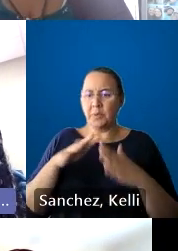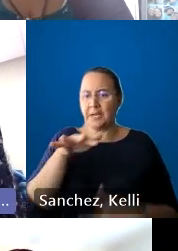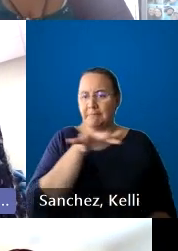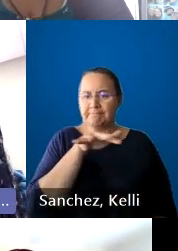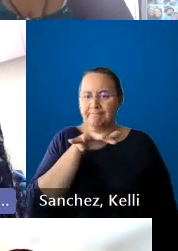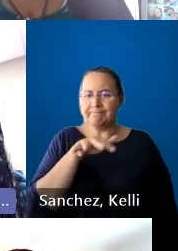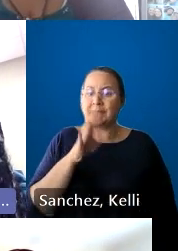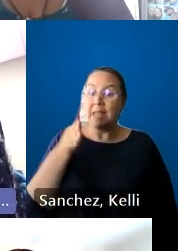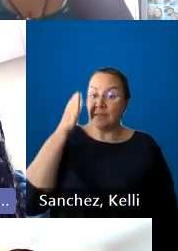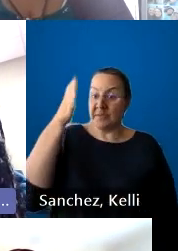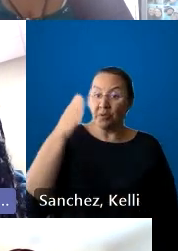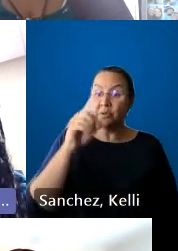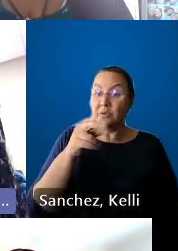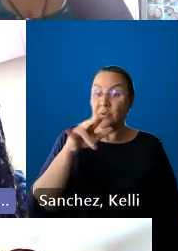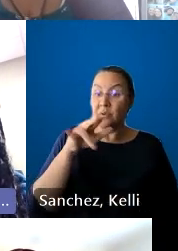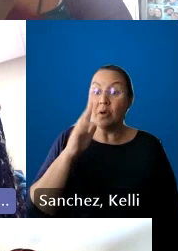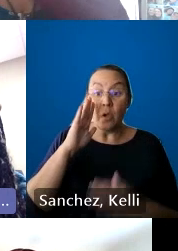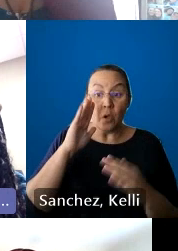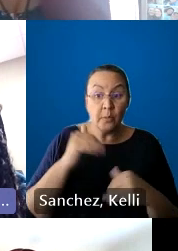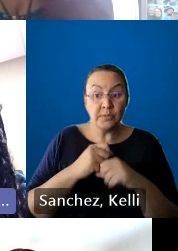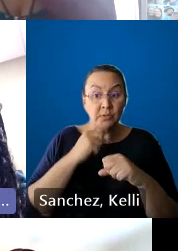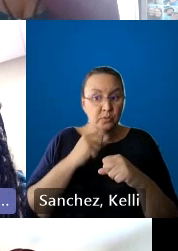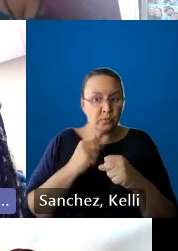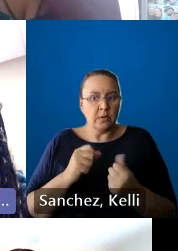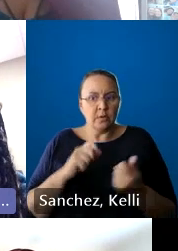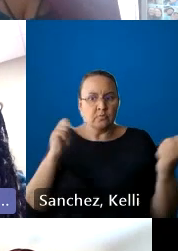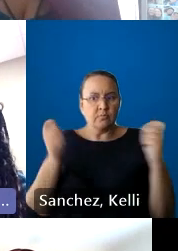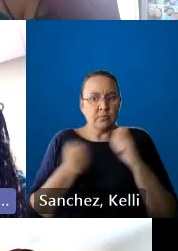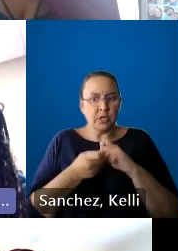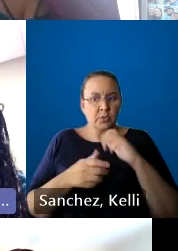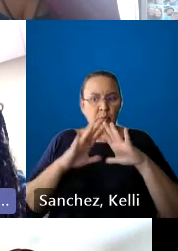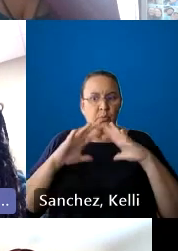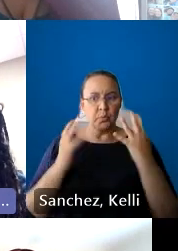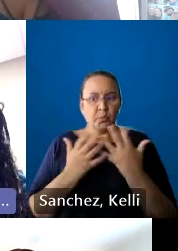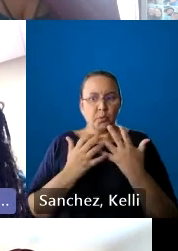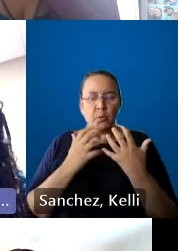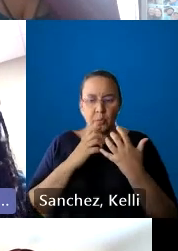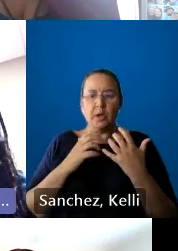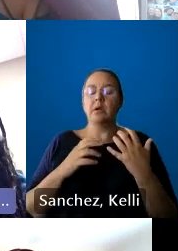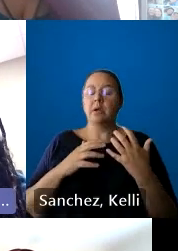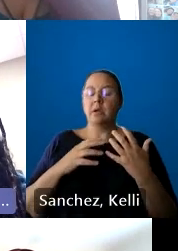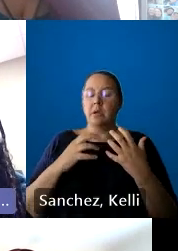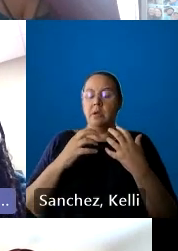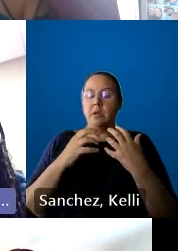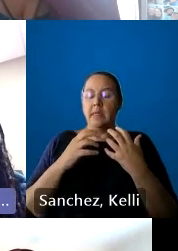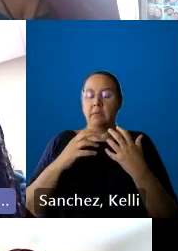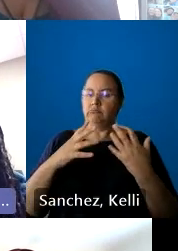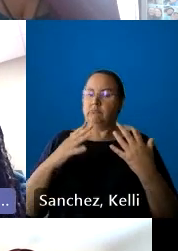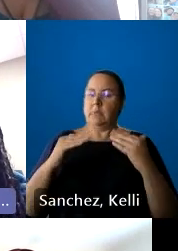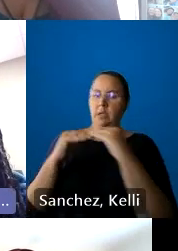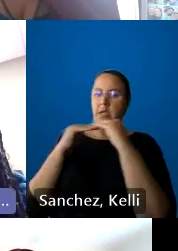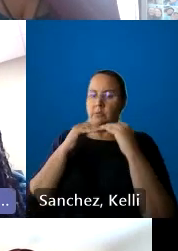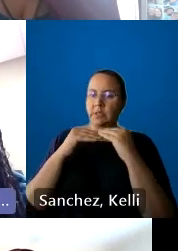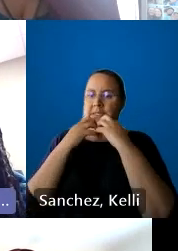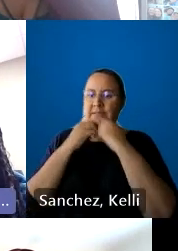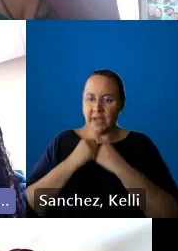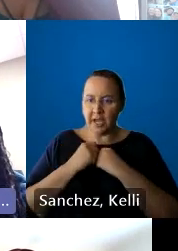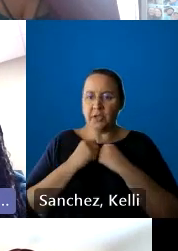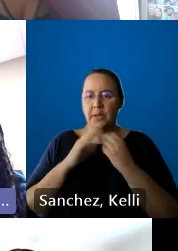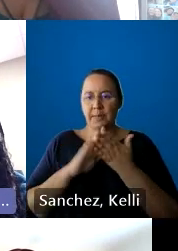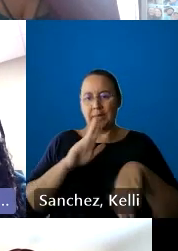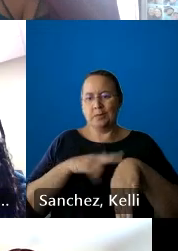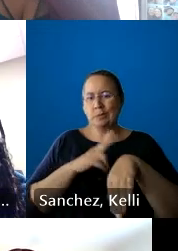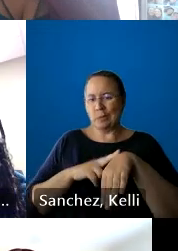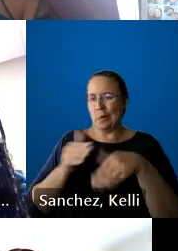the future, Soraya strives to create a world where new perspectives are valued and equity is the norm. Welcome, Soraya, and thank you so